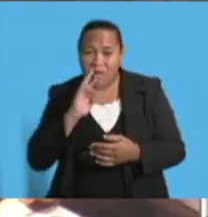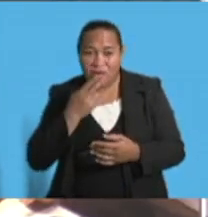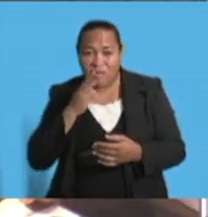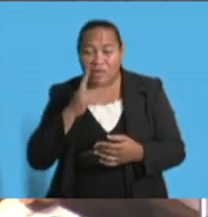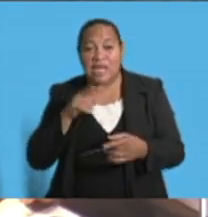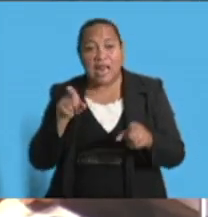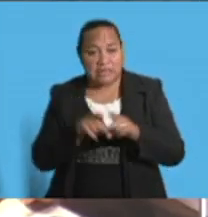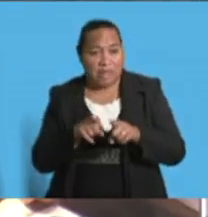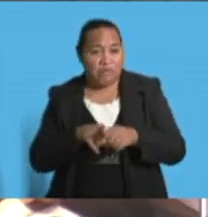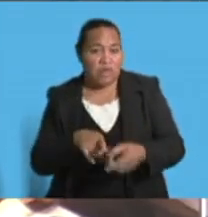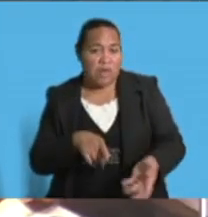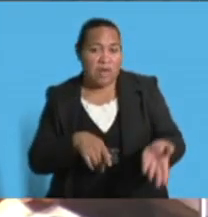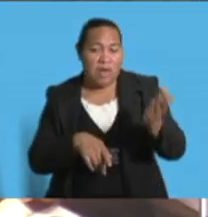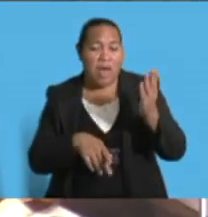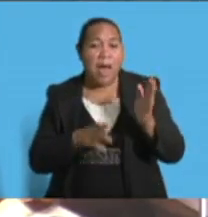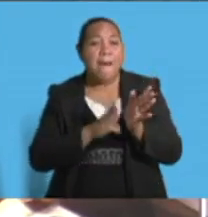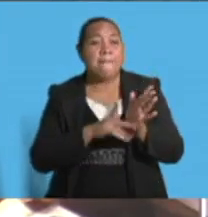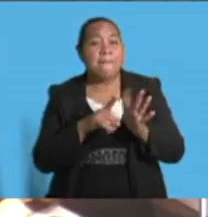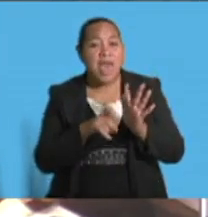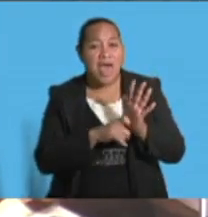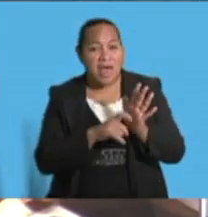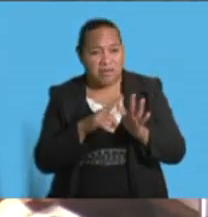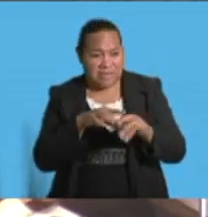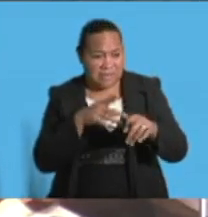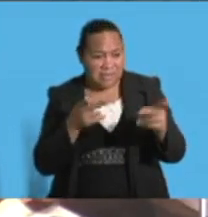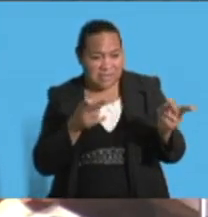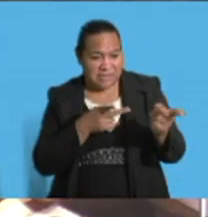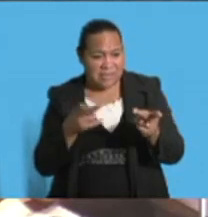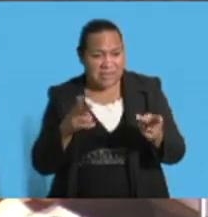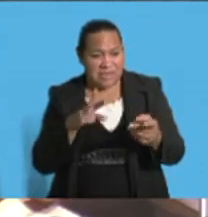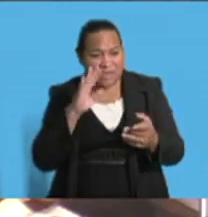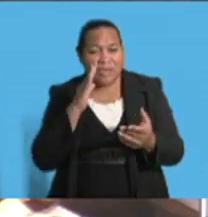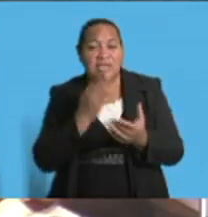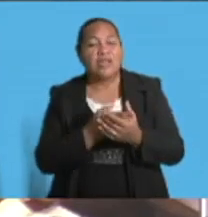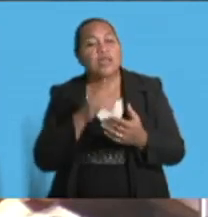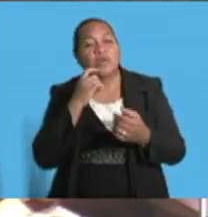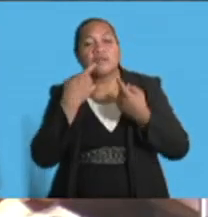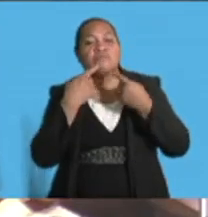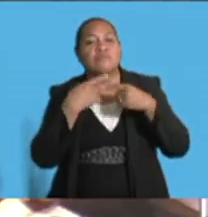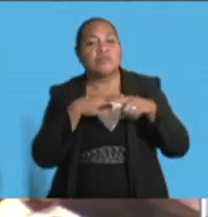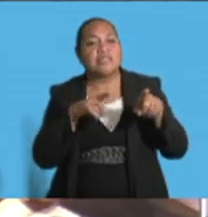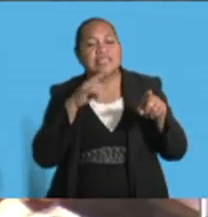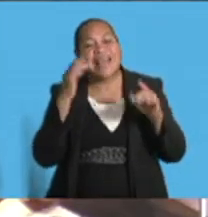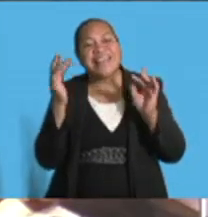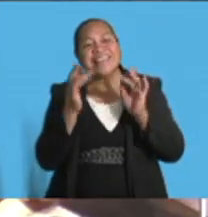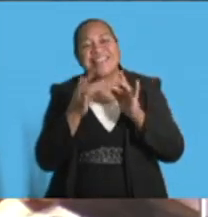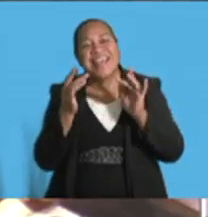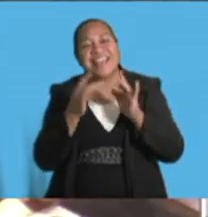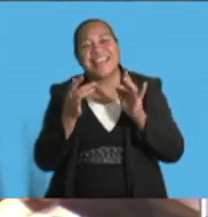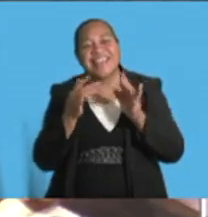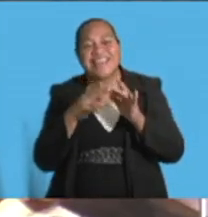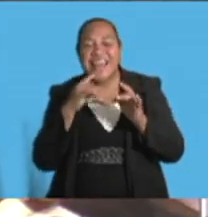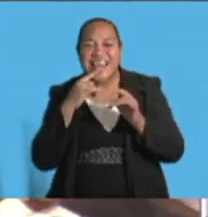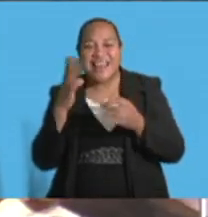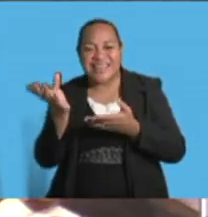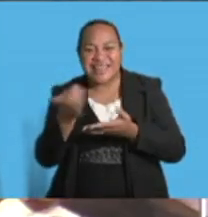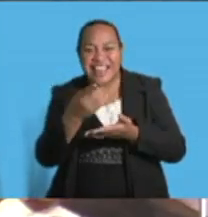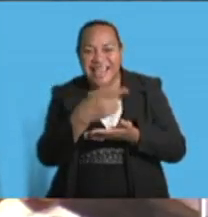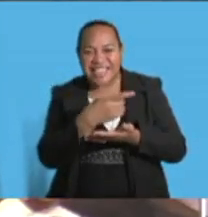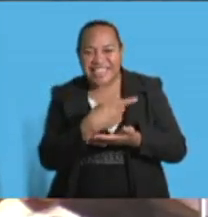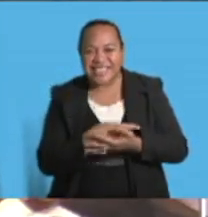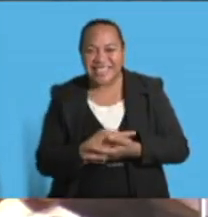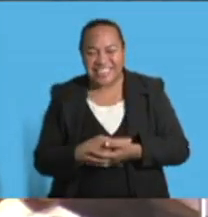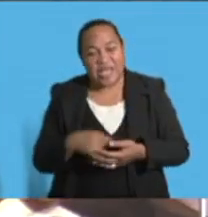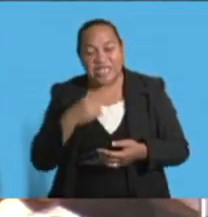Samisoni. Ask the students, they will tell you that internet data is equally important. Ask the